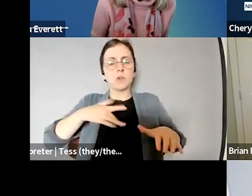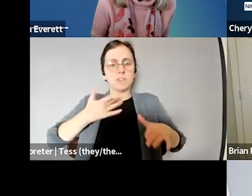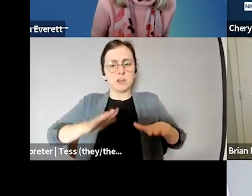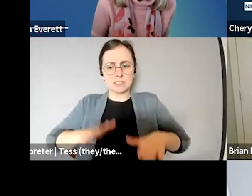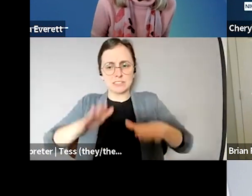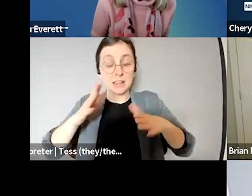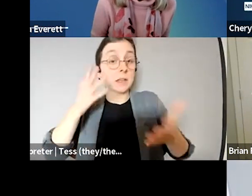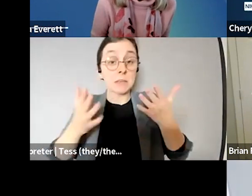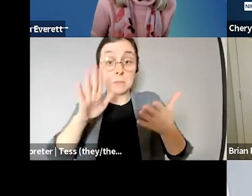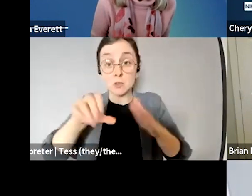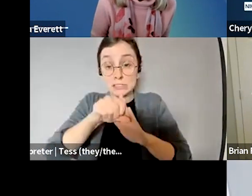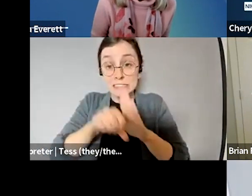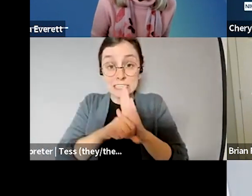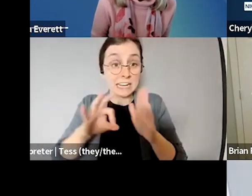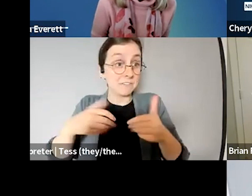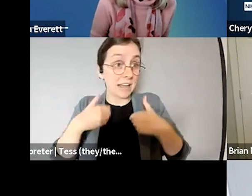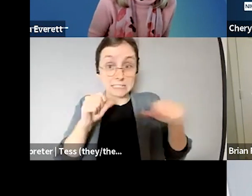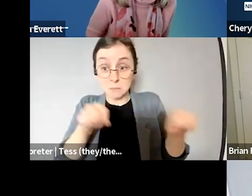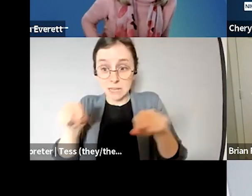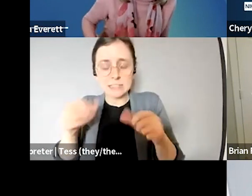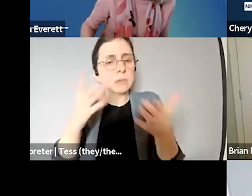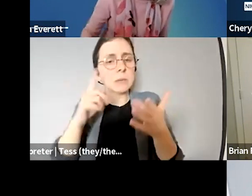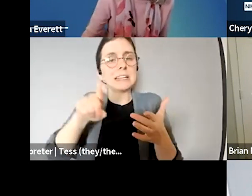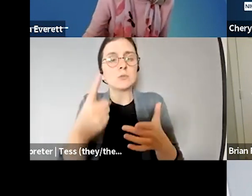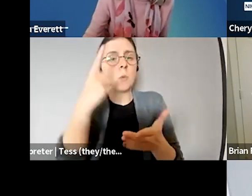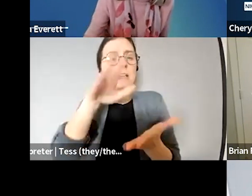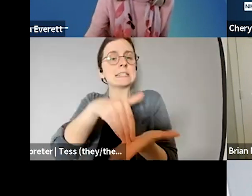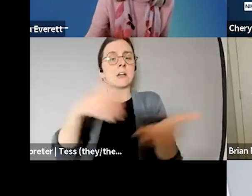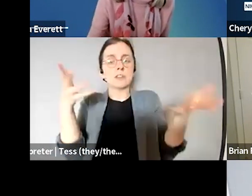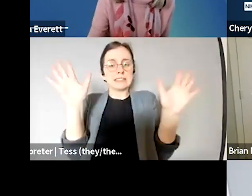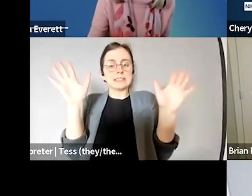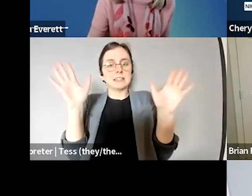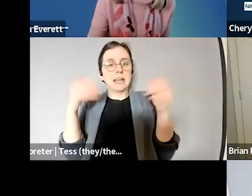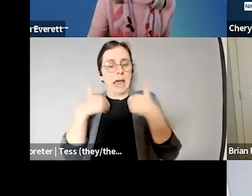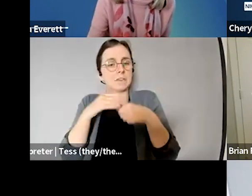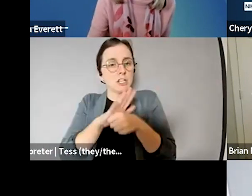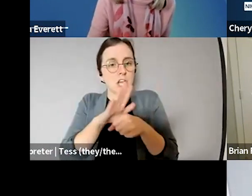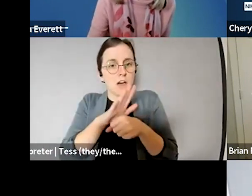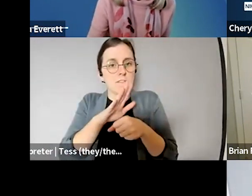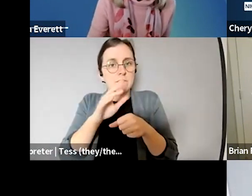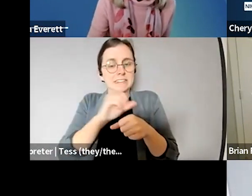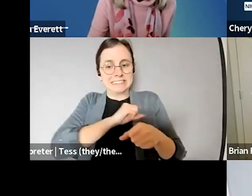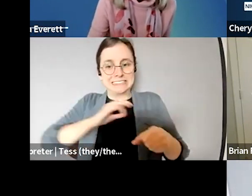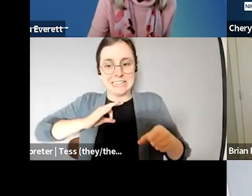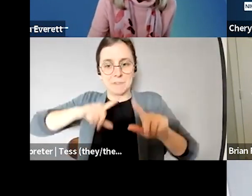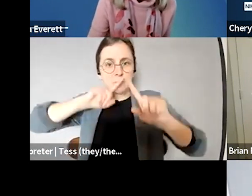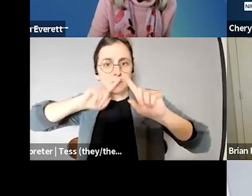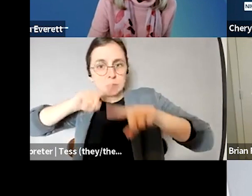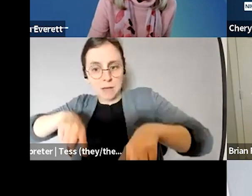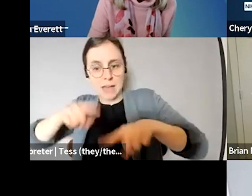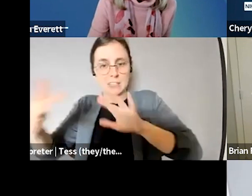one center, as long as it has that capacity to answer the contacts and a really strong resource referral